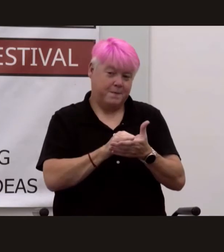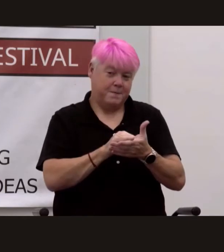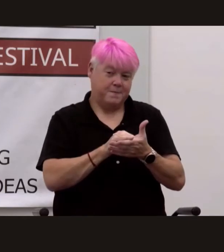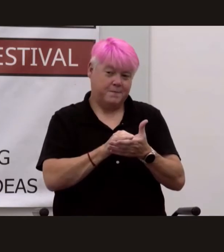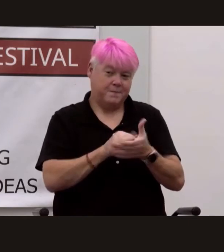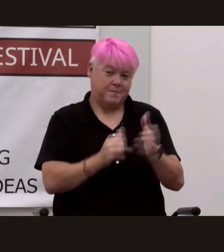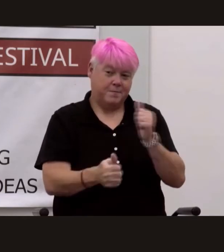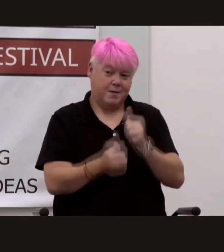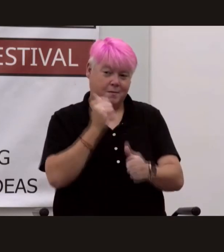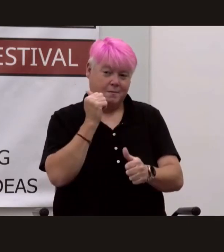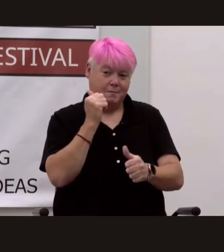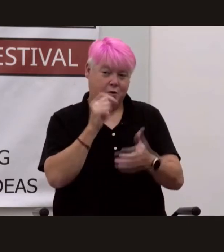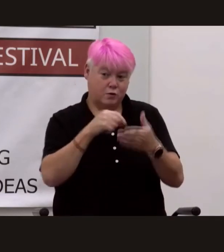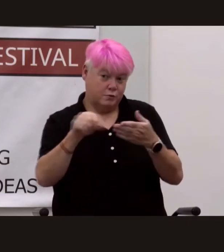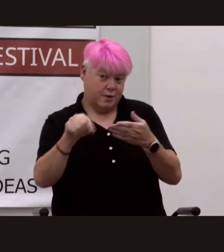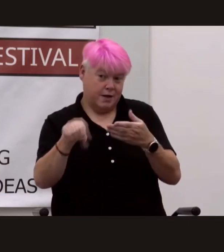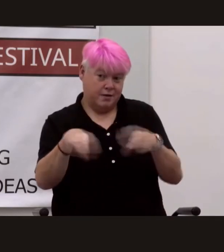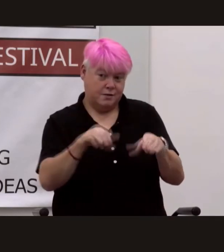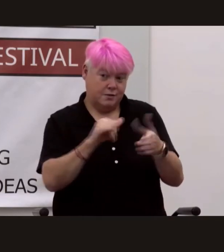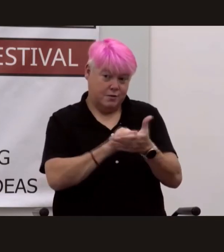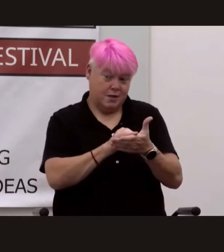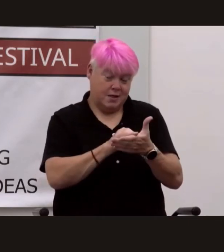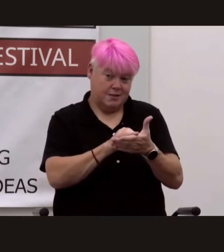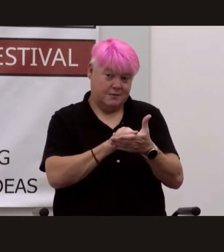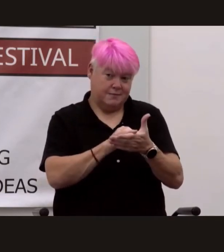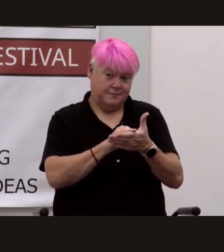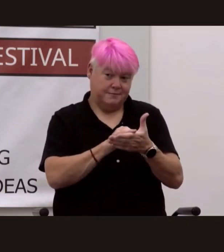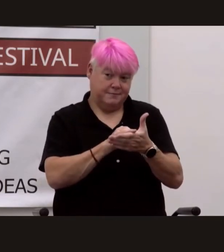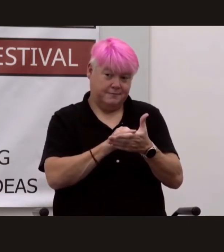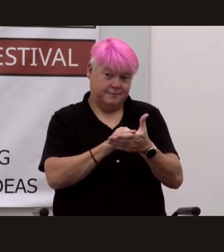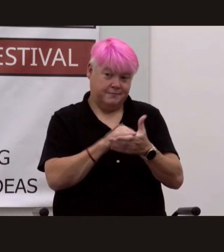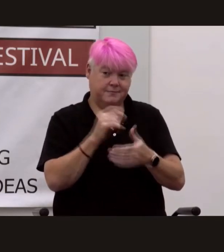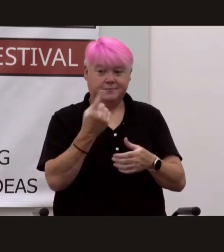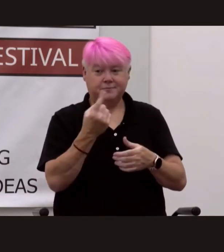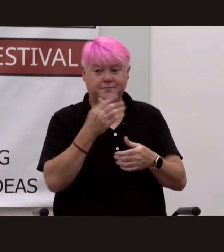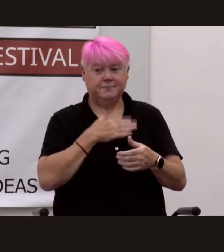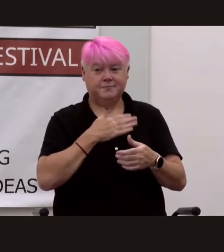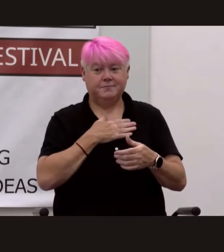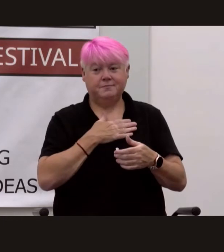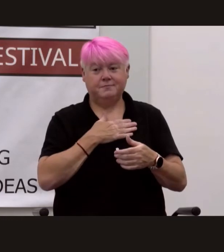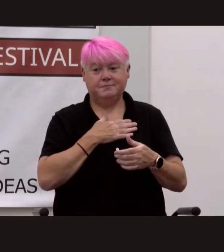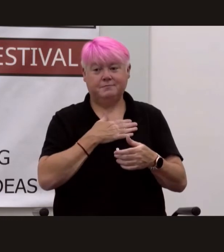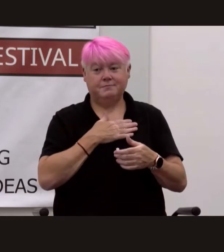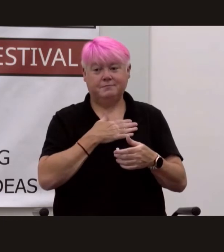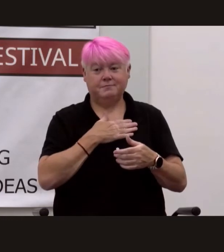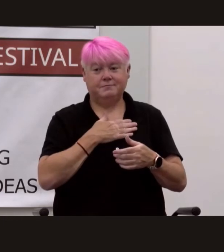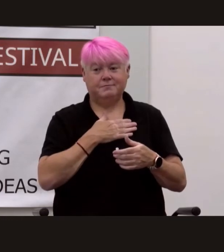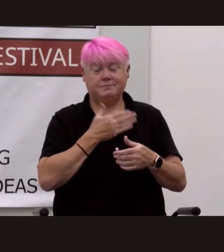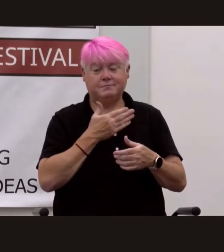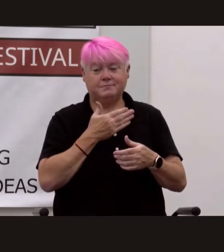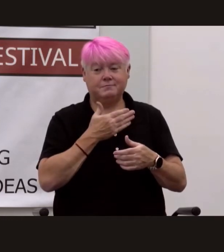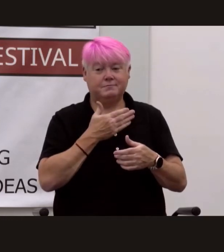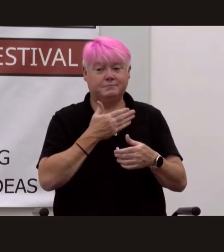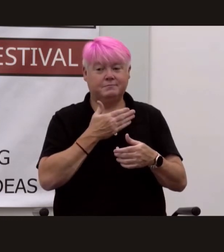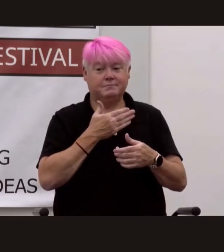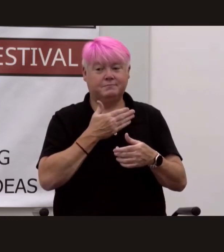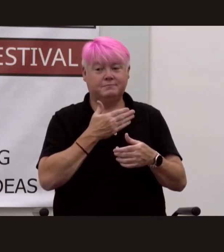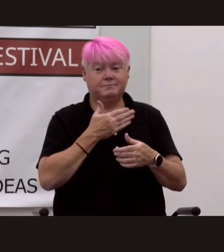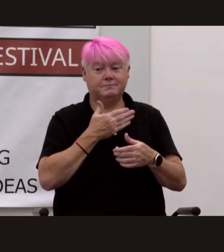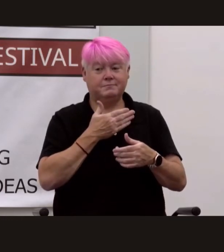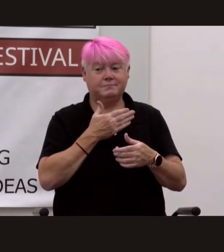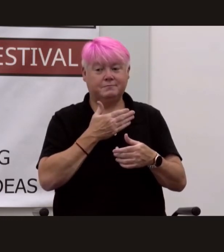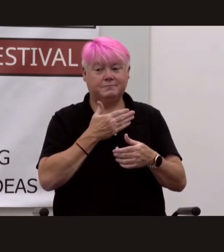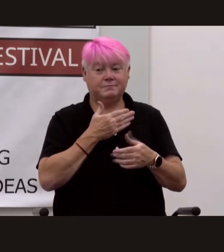most fiction writers do that. It's one way for you to, as you are